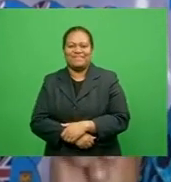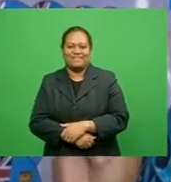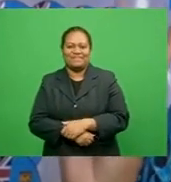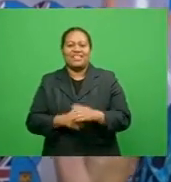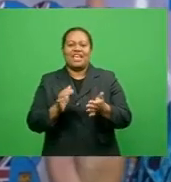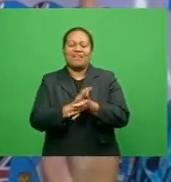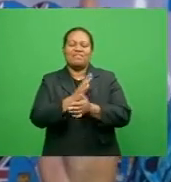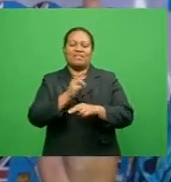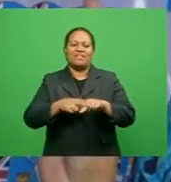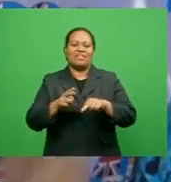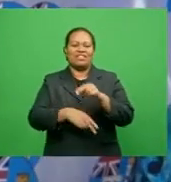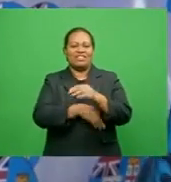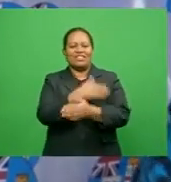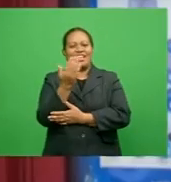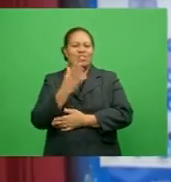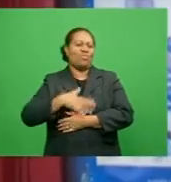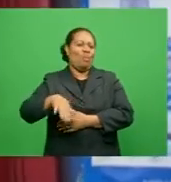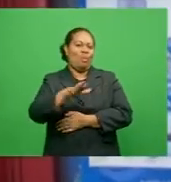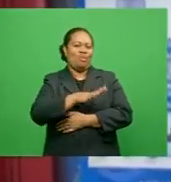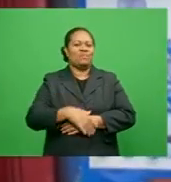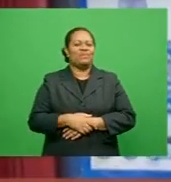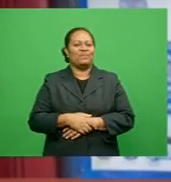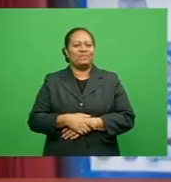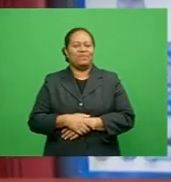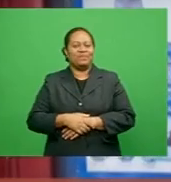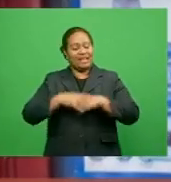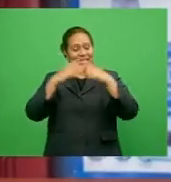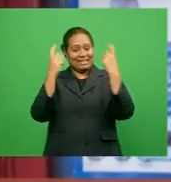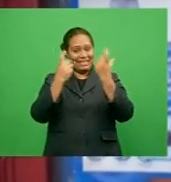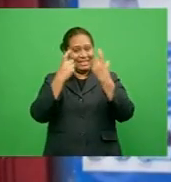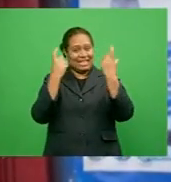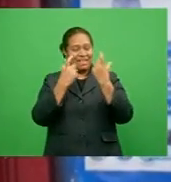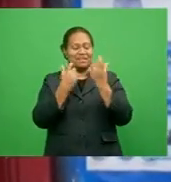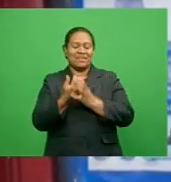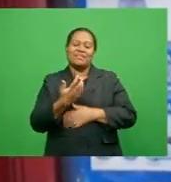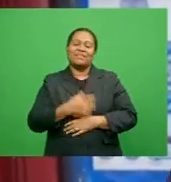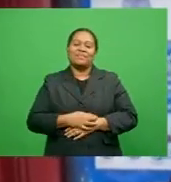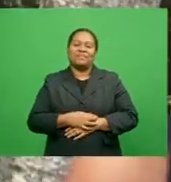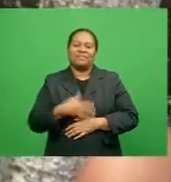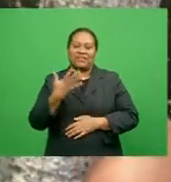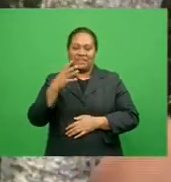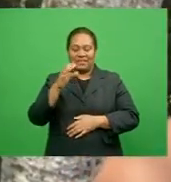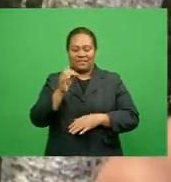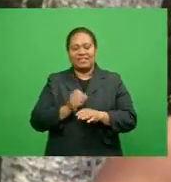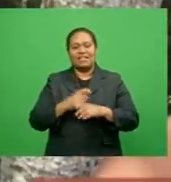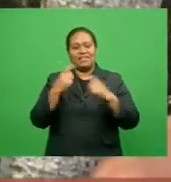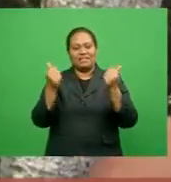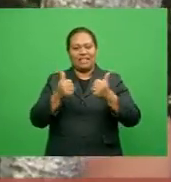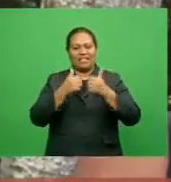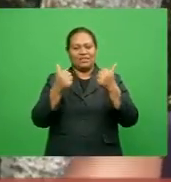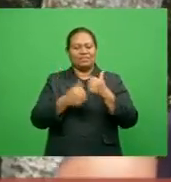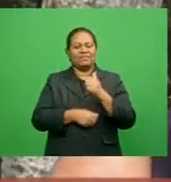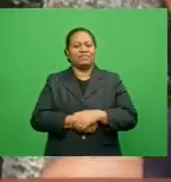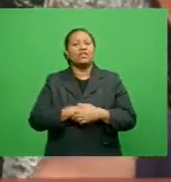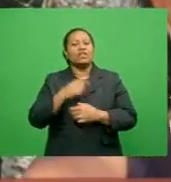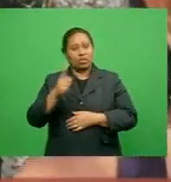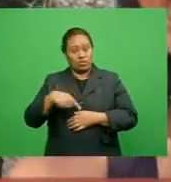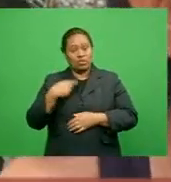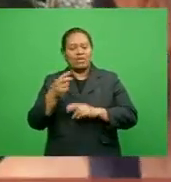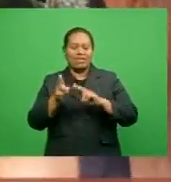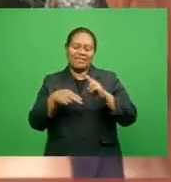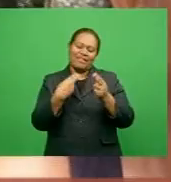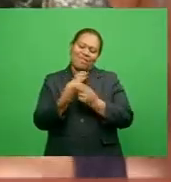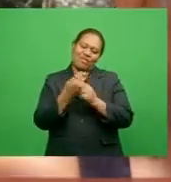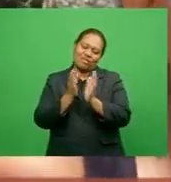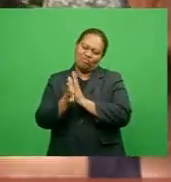Fiji Day to everyone. I'll be celebrating the 50th anniversary. Tomorrow, my family and